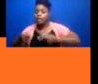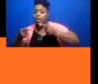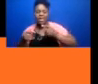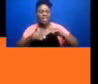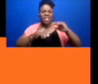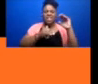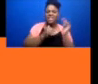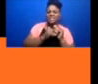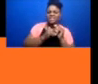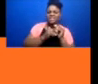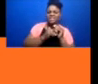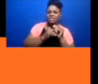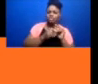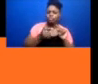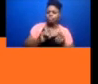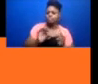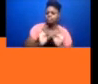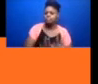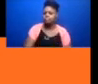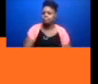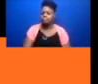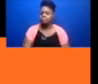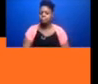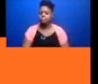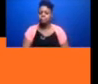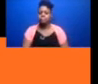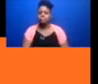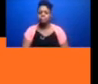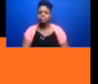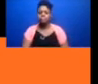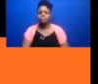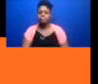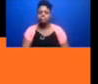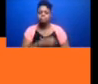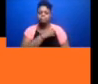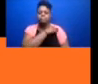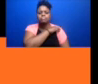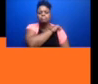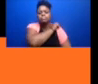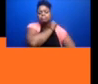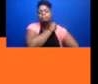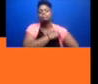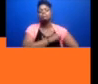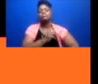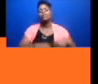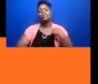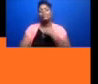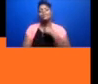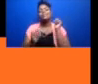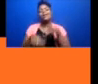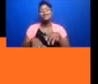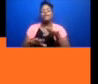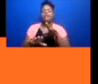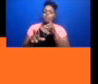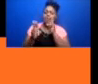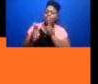it. We can make sure to honor the disabilities of Black people killed by